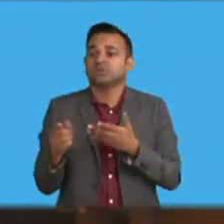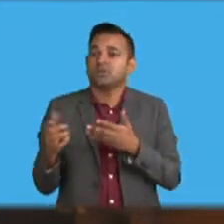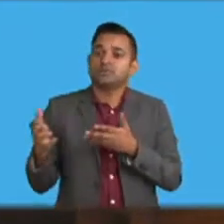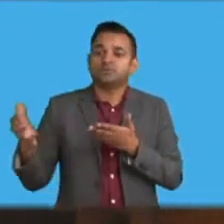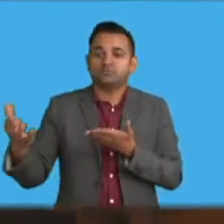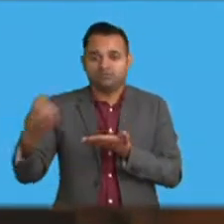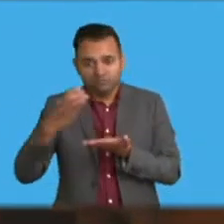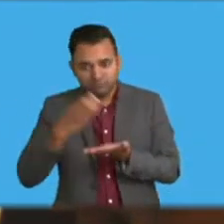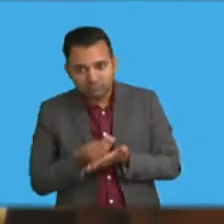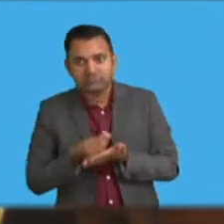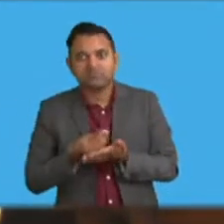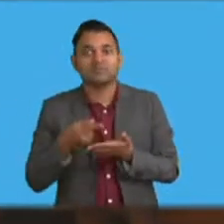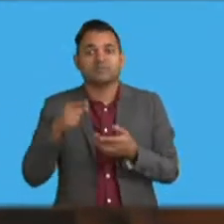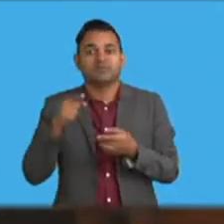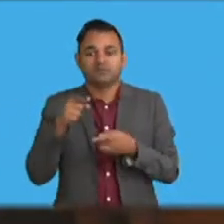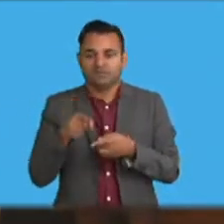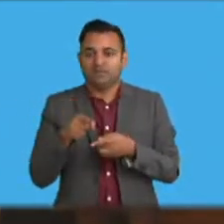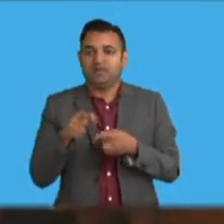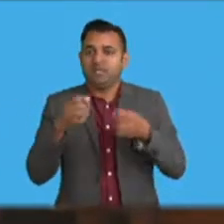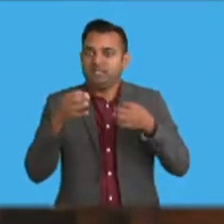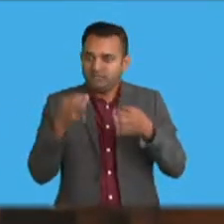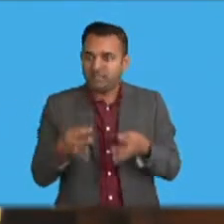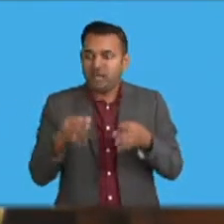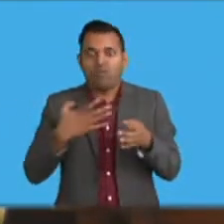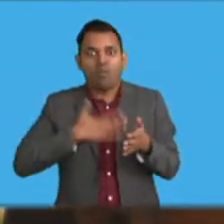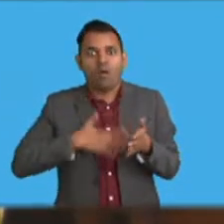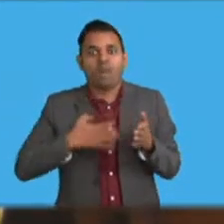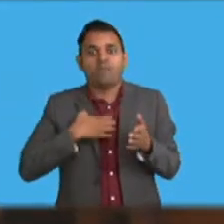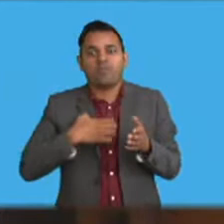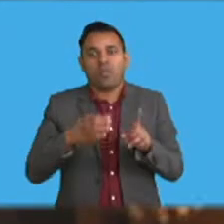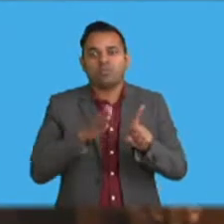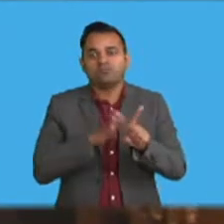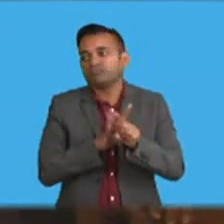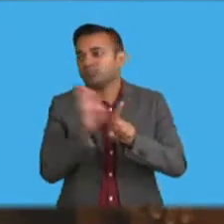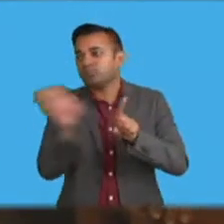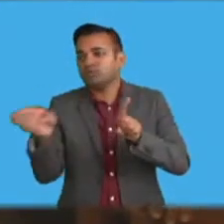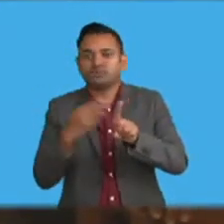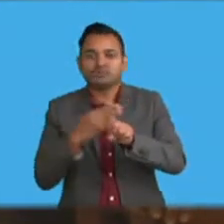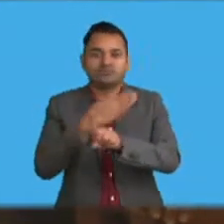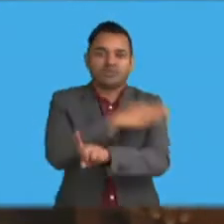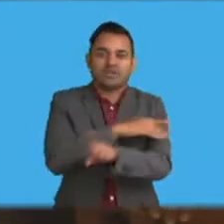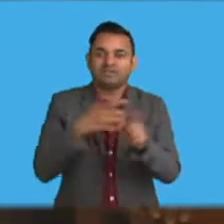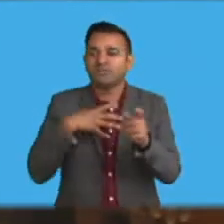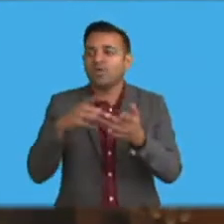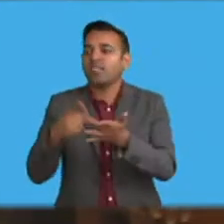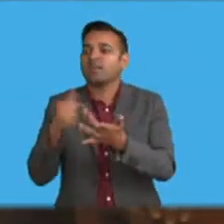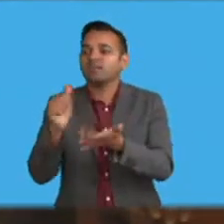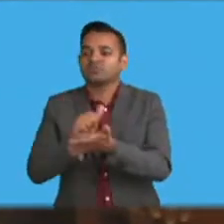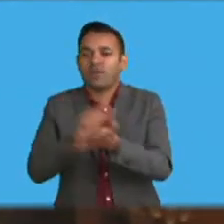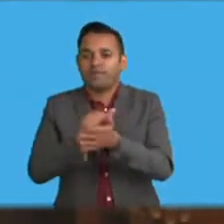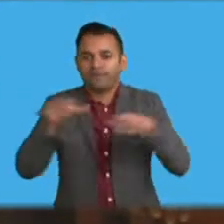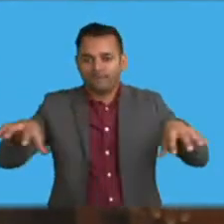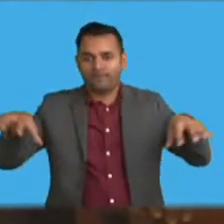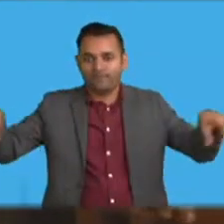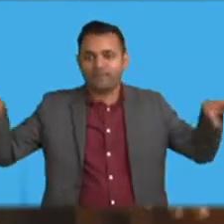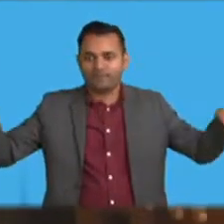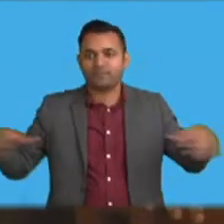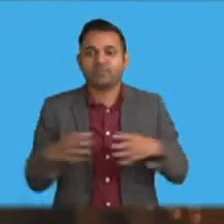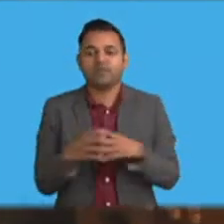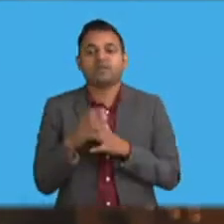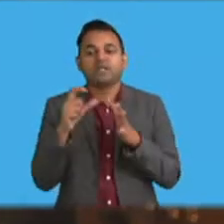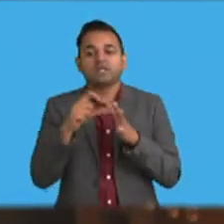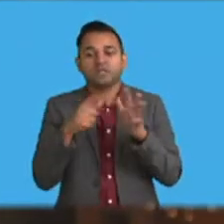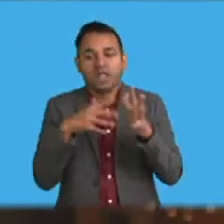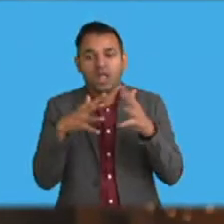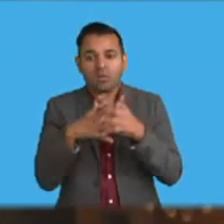to diversify and gone into a canteen business. The Silana Ecotourism Project in Dausamu, Madam Speaker, in Tailevu,